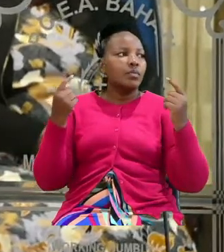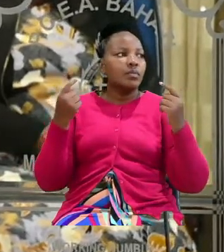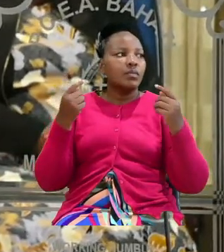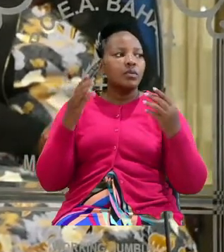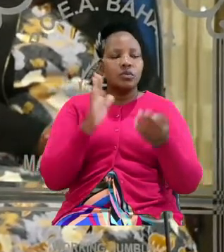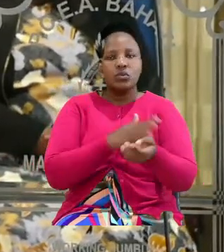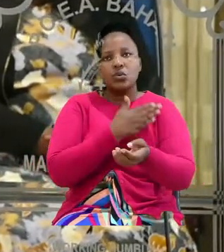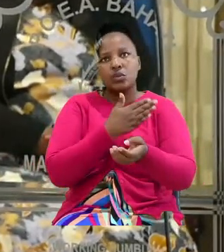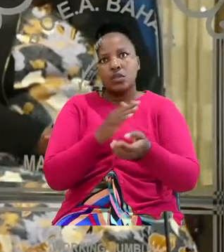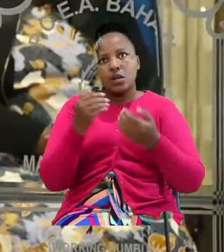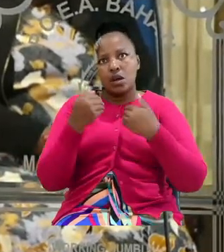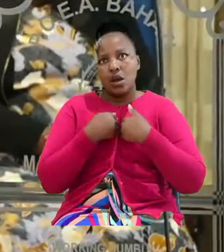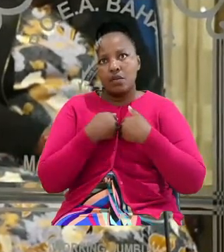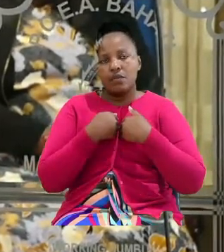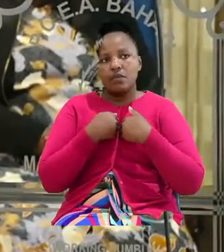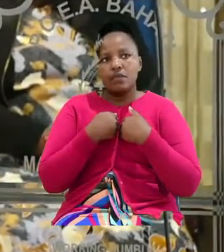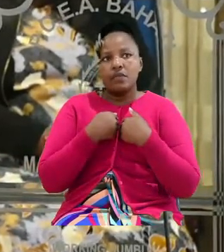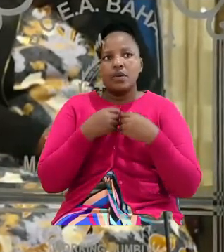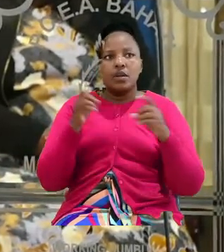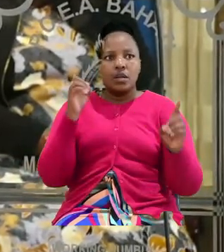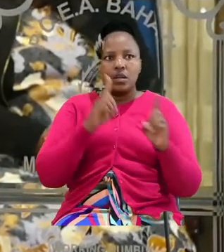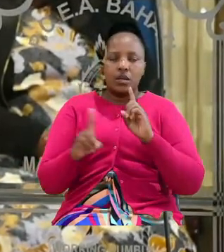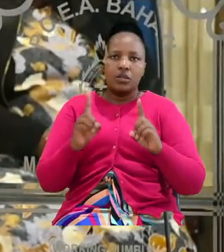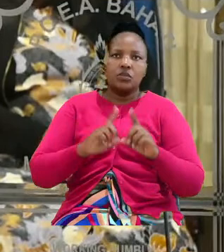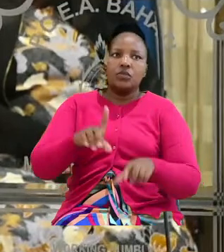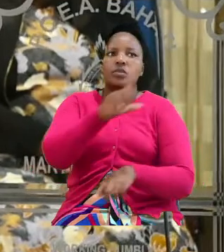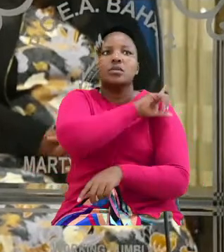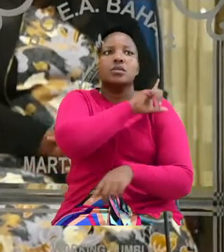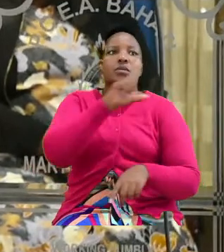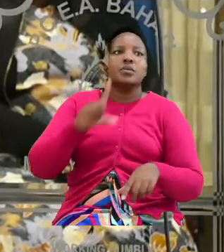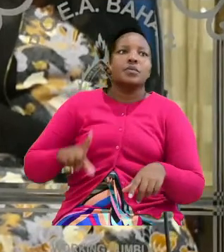afternoon to sing and dance for the Lord.